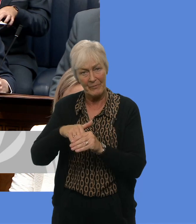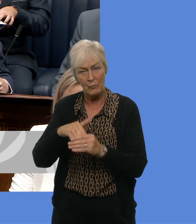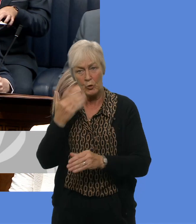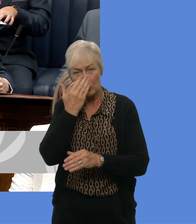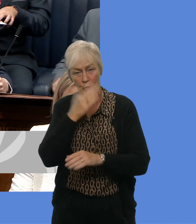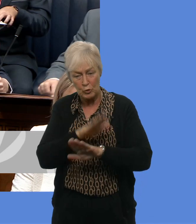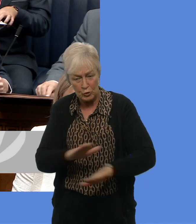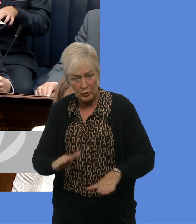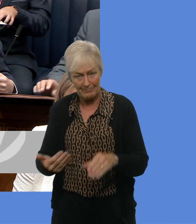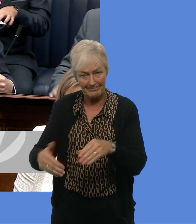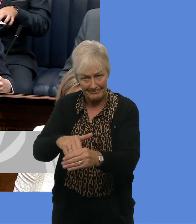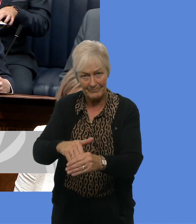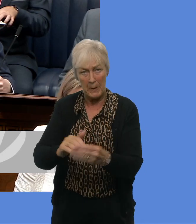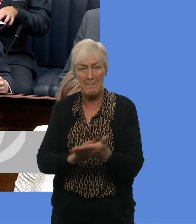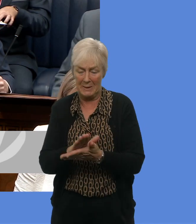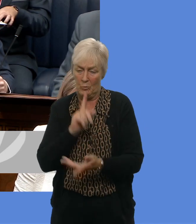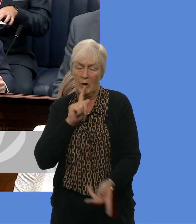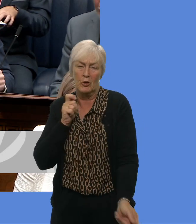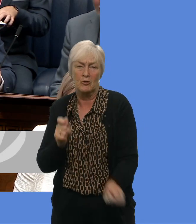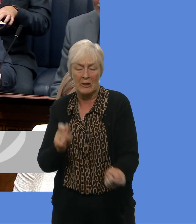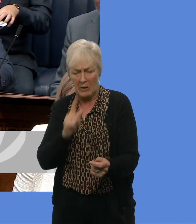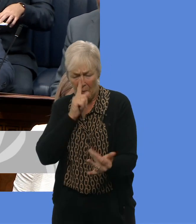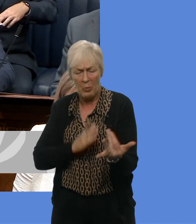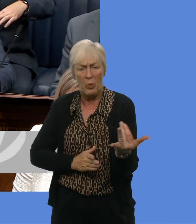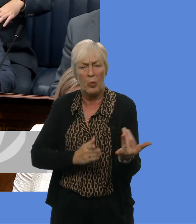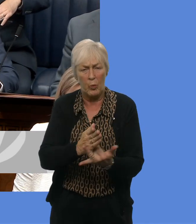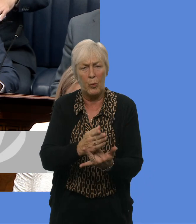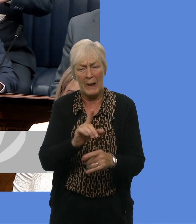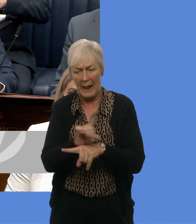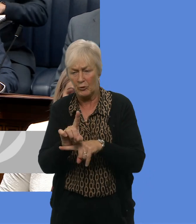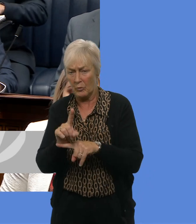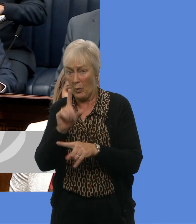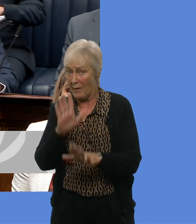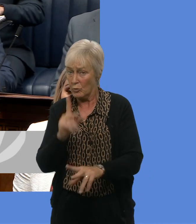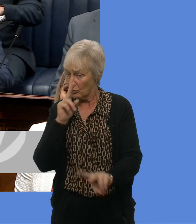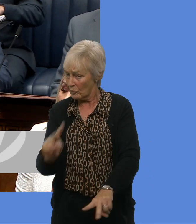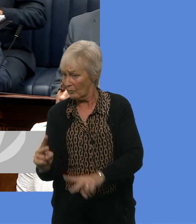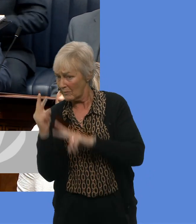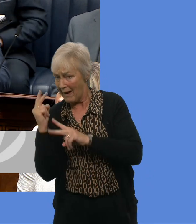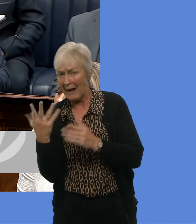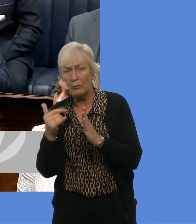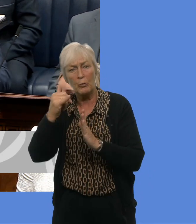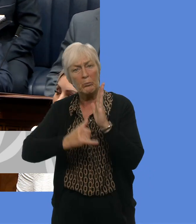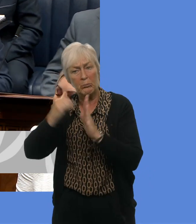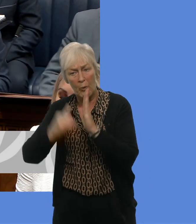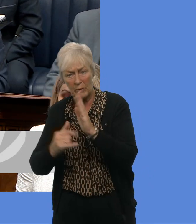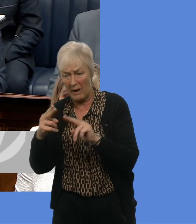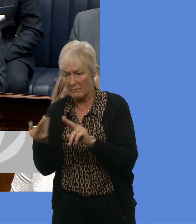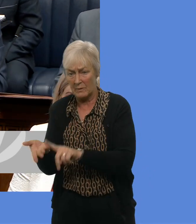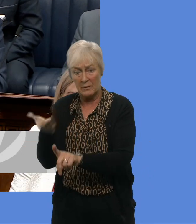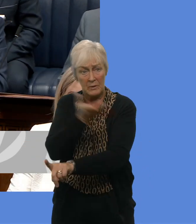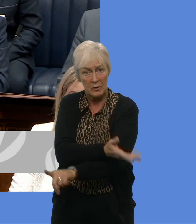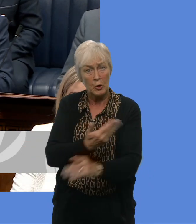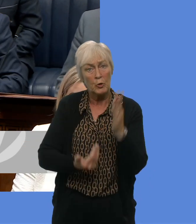that is often a case for change that can come through. And that would be reflected in any reports that would come to me. If there is new